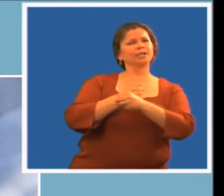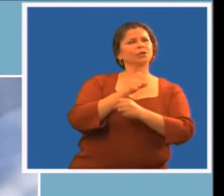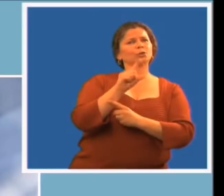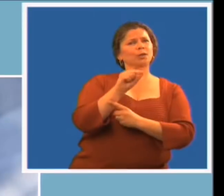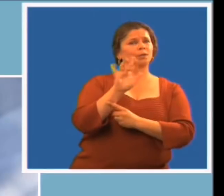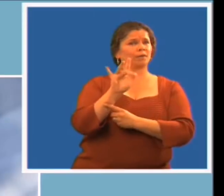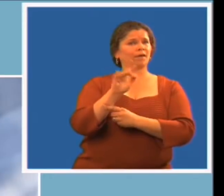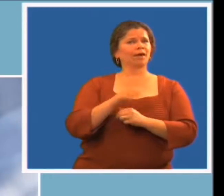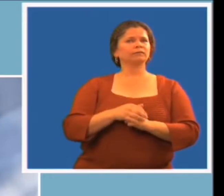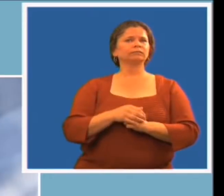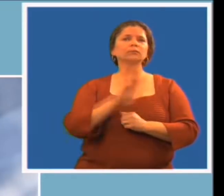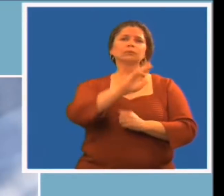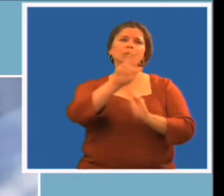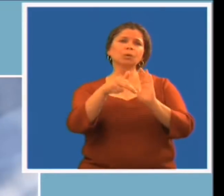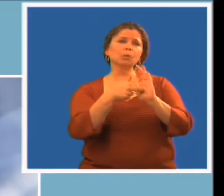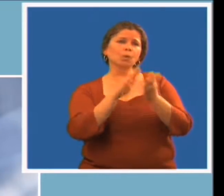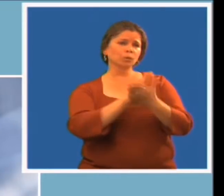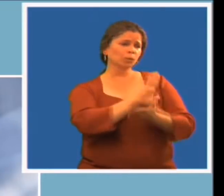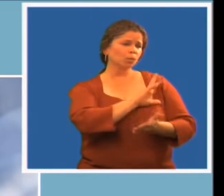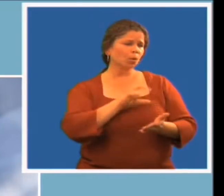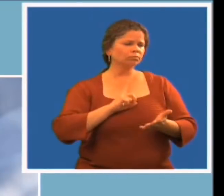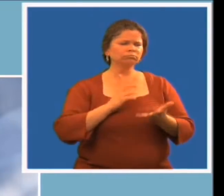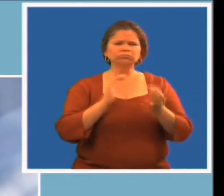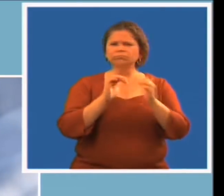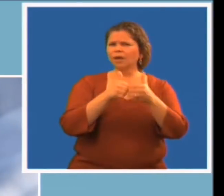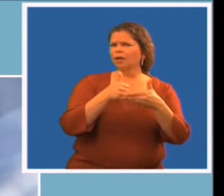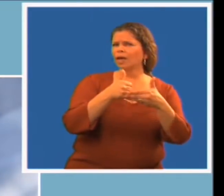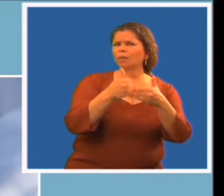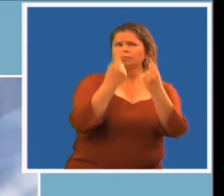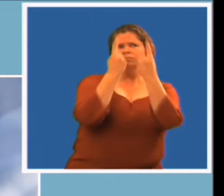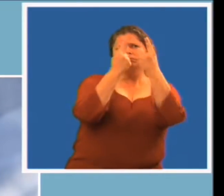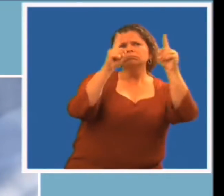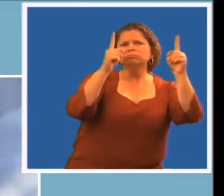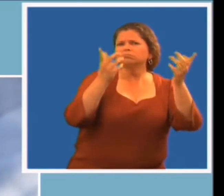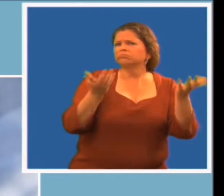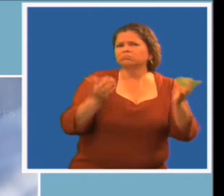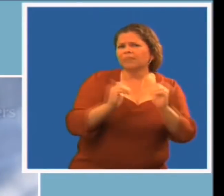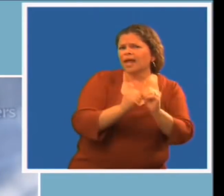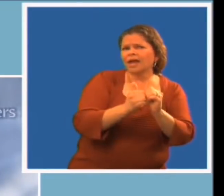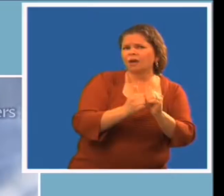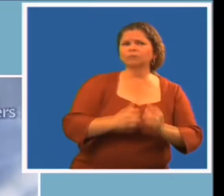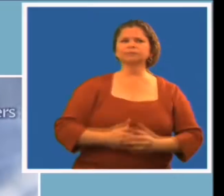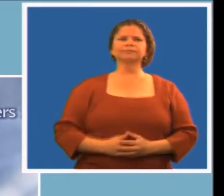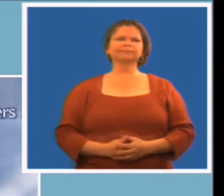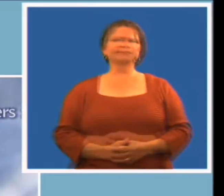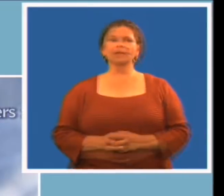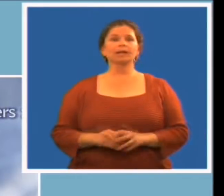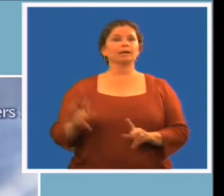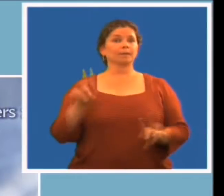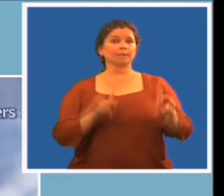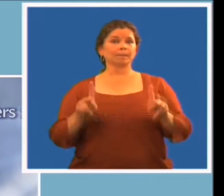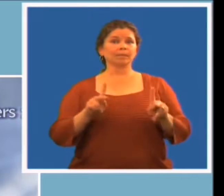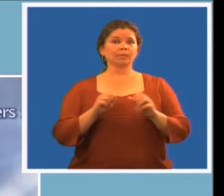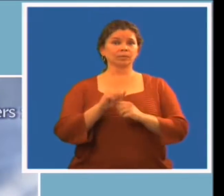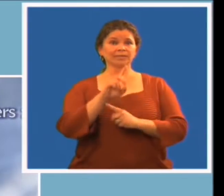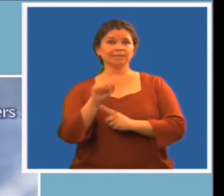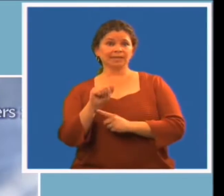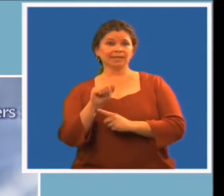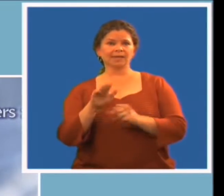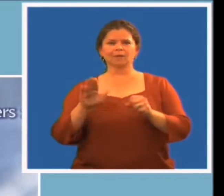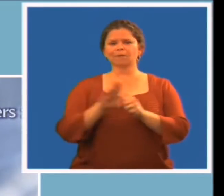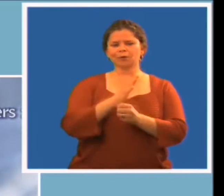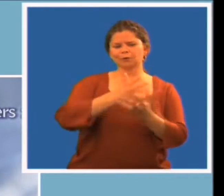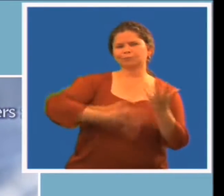A number of factors contribute to the creation of barriers that prevent people with disabilities from participating fully in